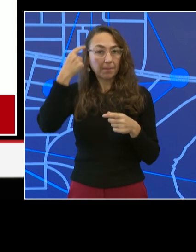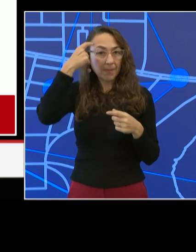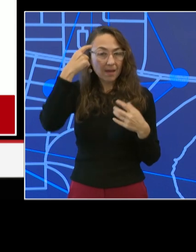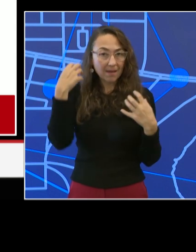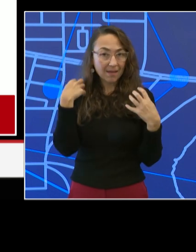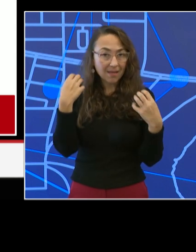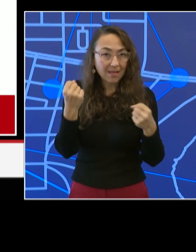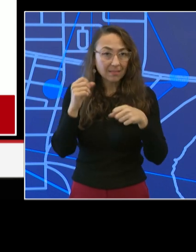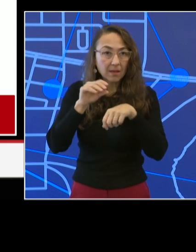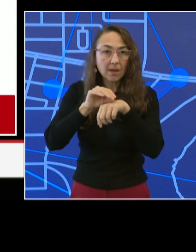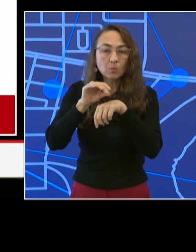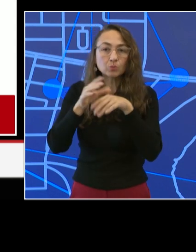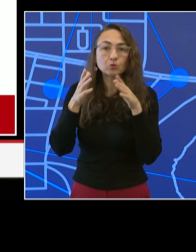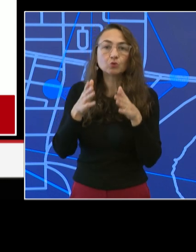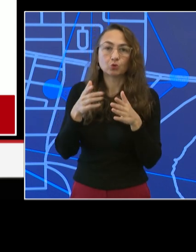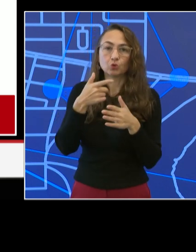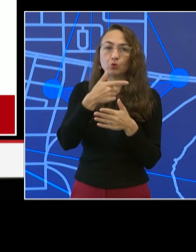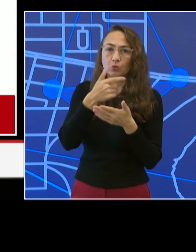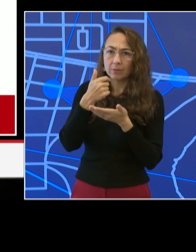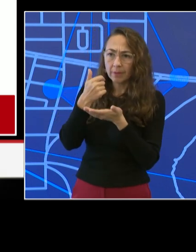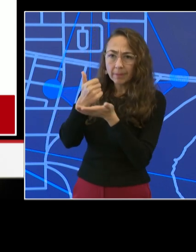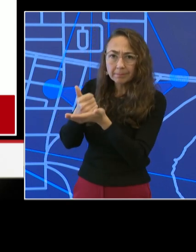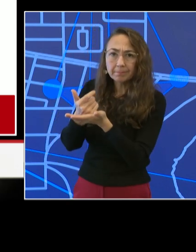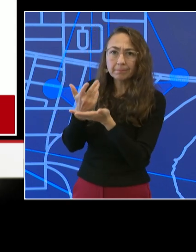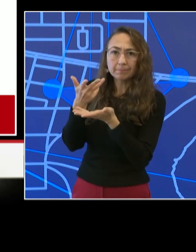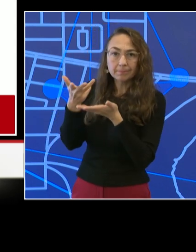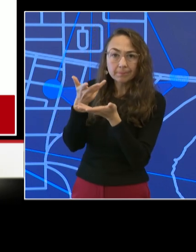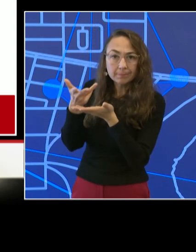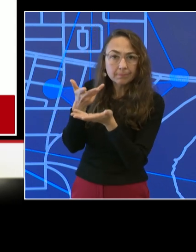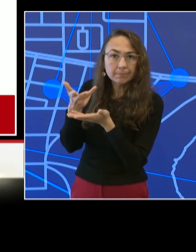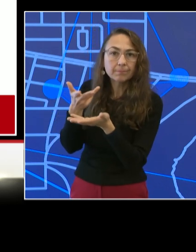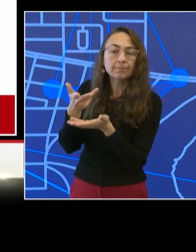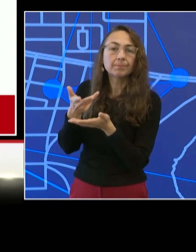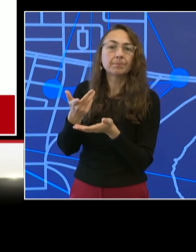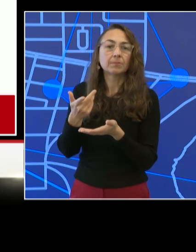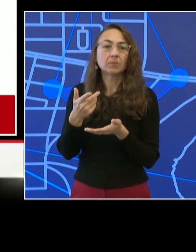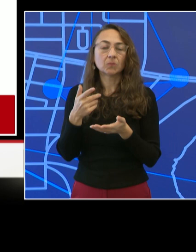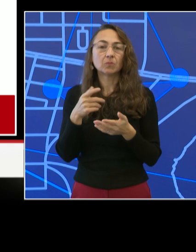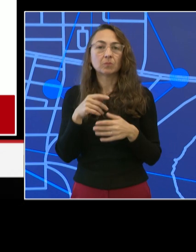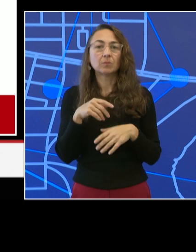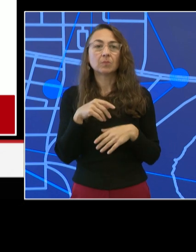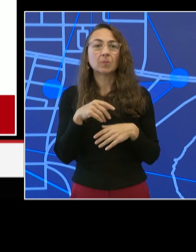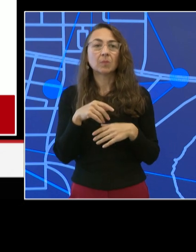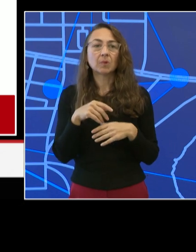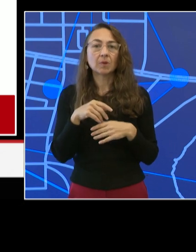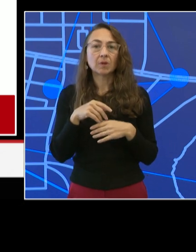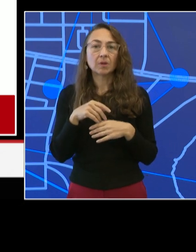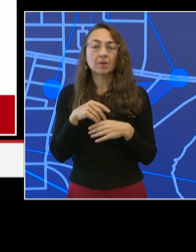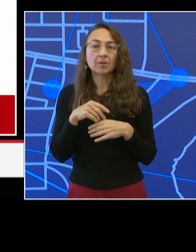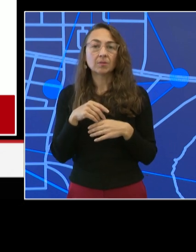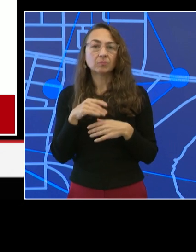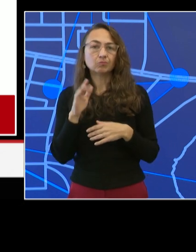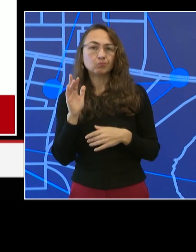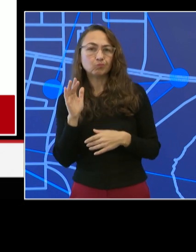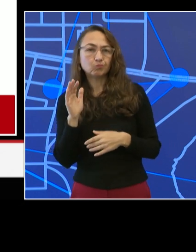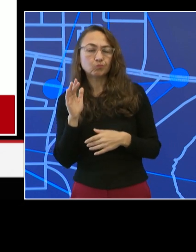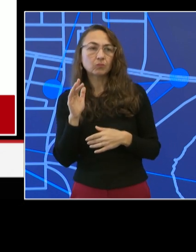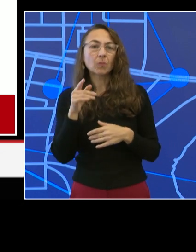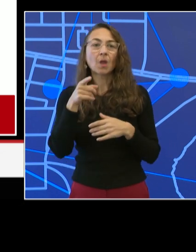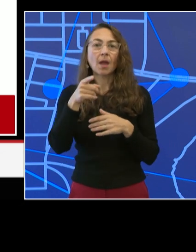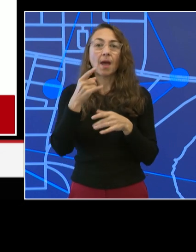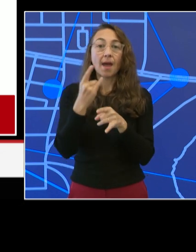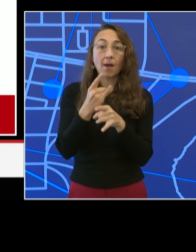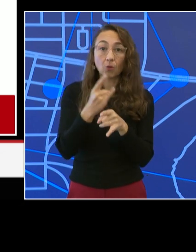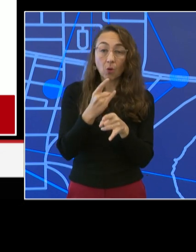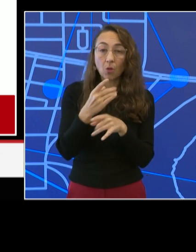the issues that we've seen. We're also working with ABCA on problematic establishments that could be drivers of gun violence, and we're also working